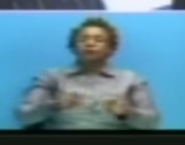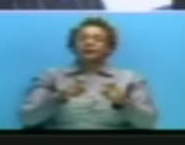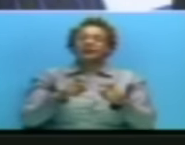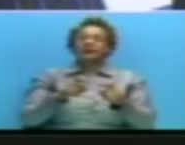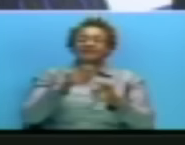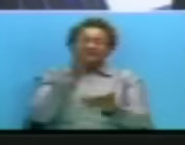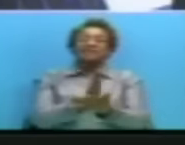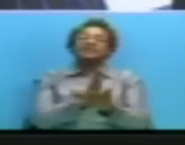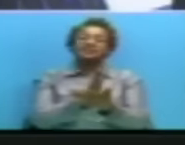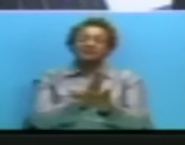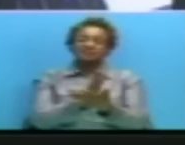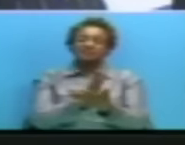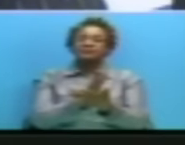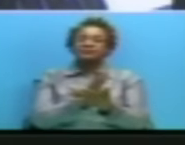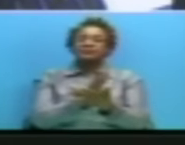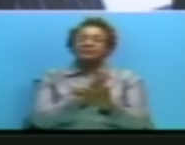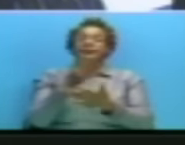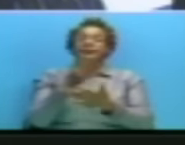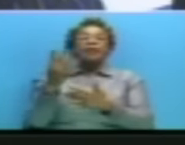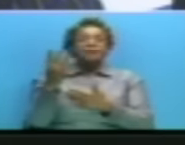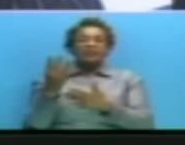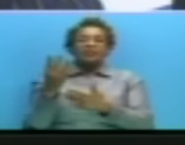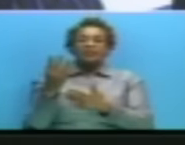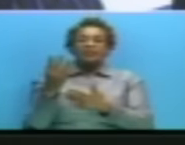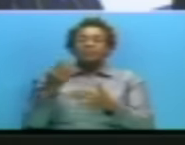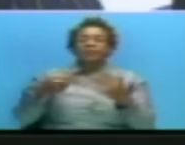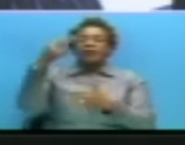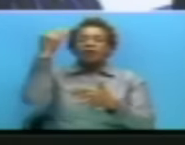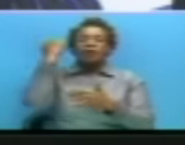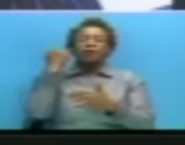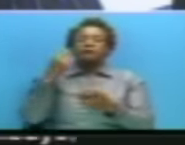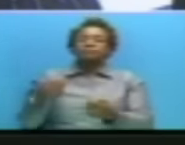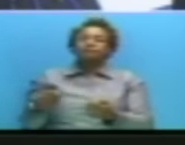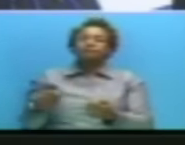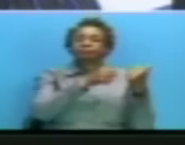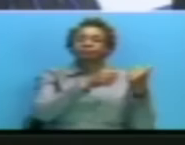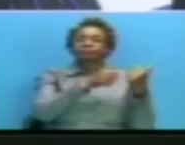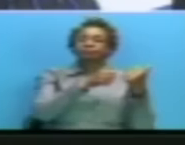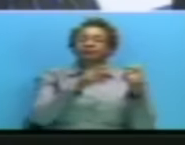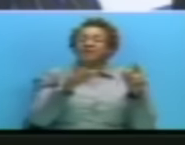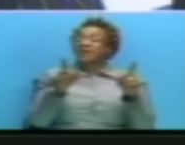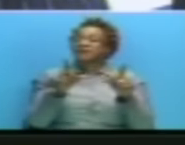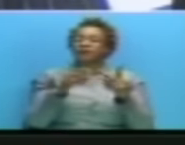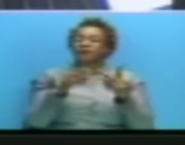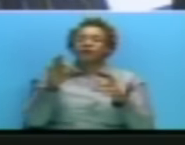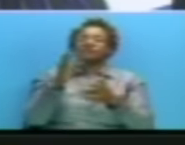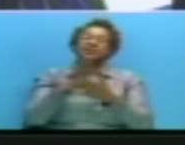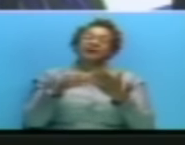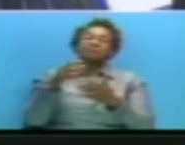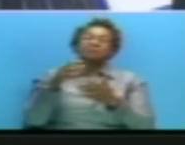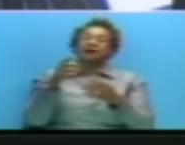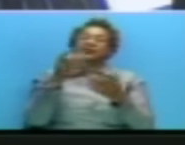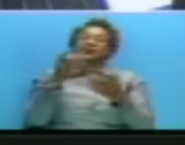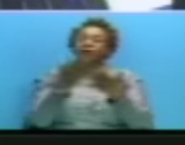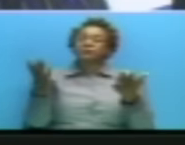certain. In April, the High Court threw out misuse of a licensed telecommunication device. Right. Because it talked